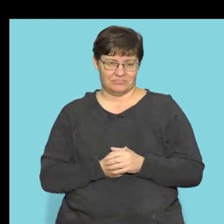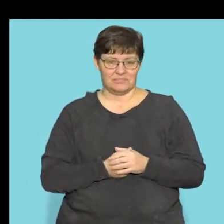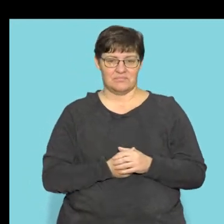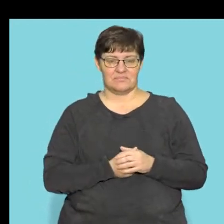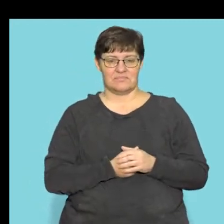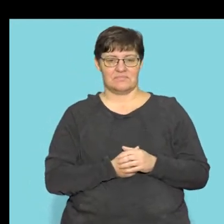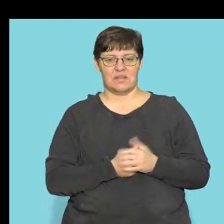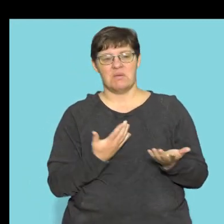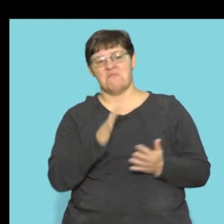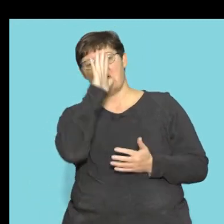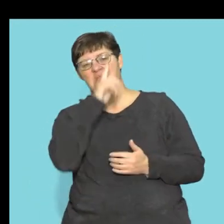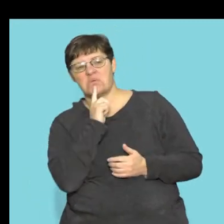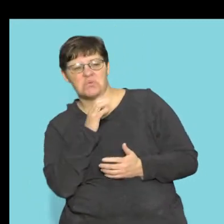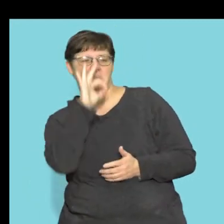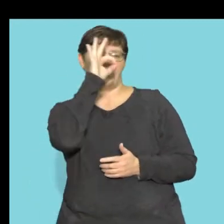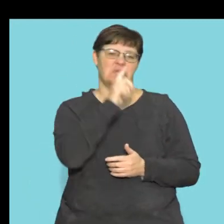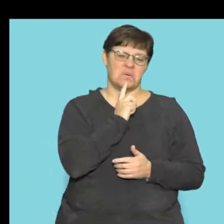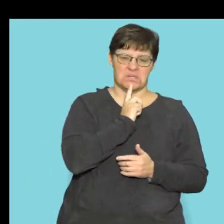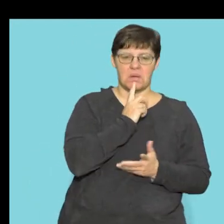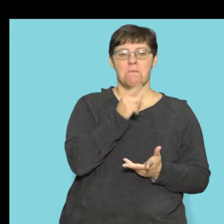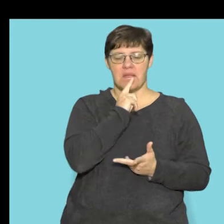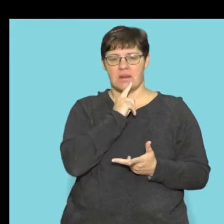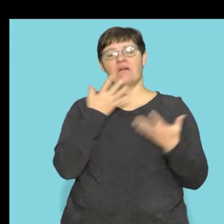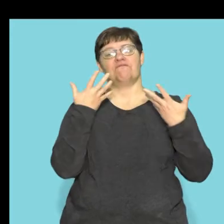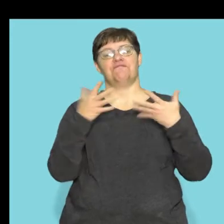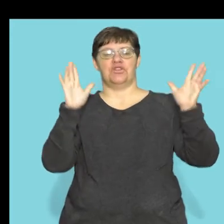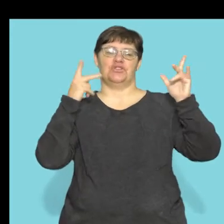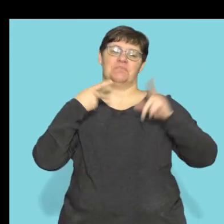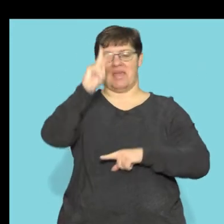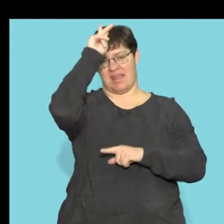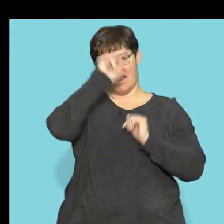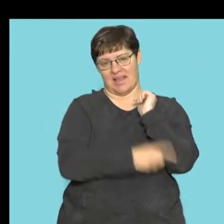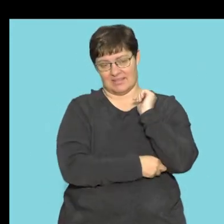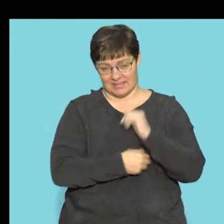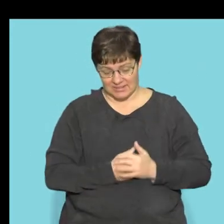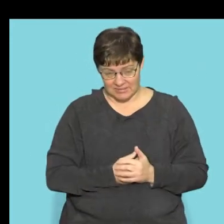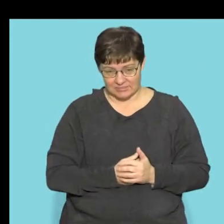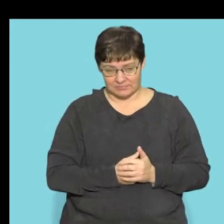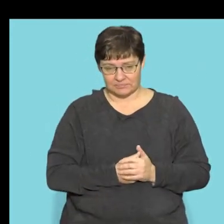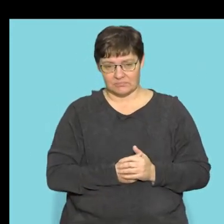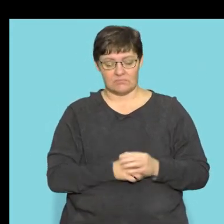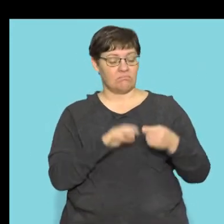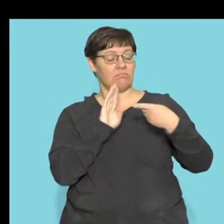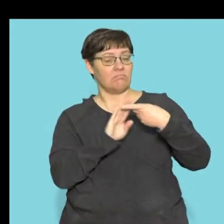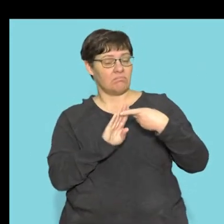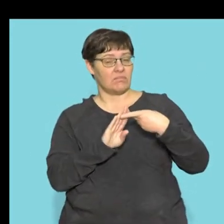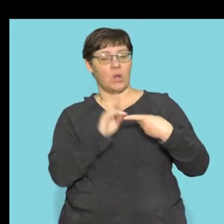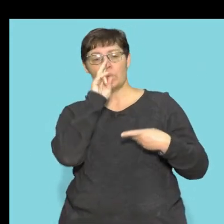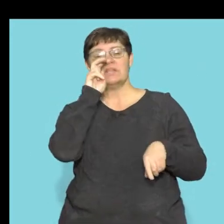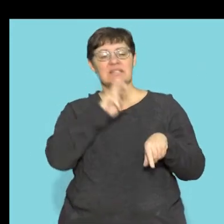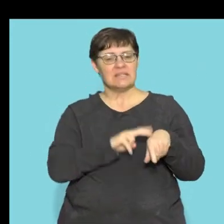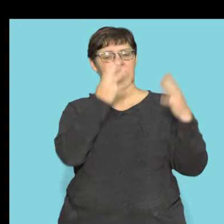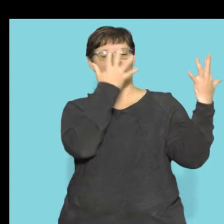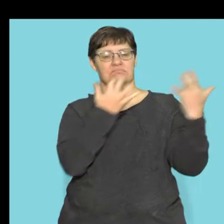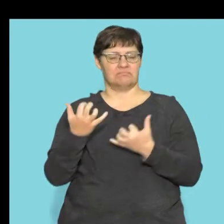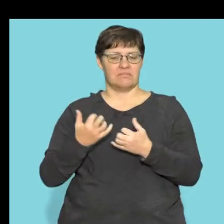payment might be maybe 5,000 or 3,000 to circulate. Now, the first thing we will need to do will be to